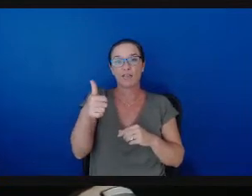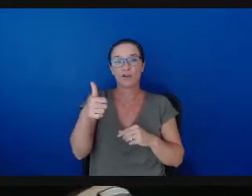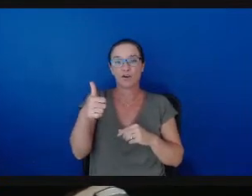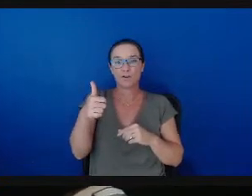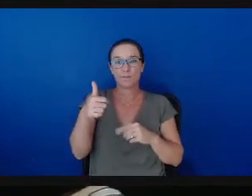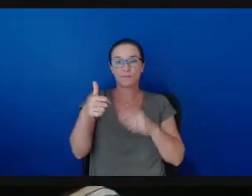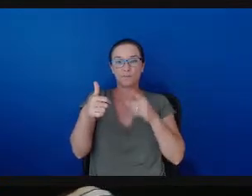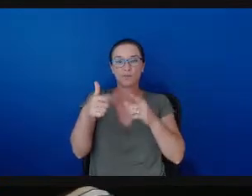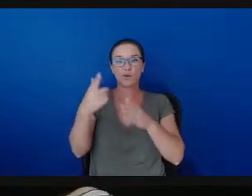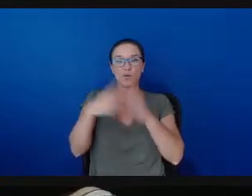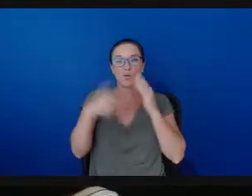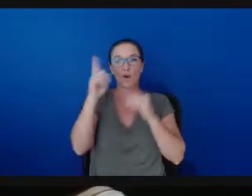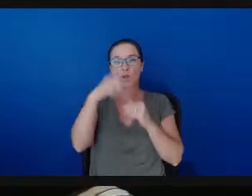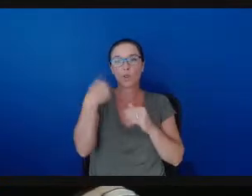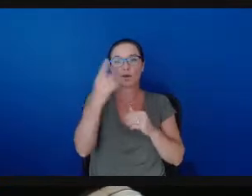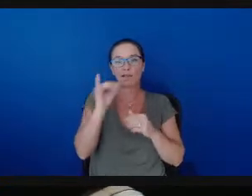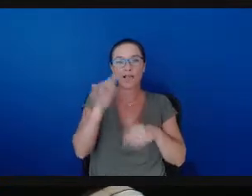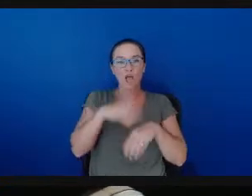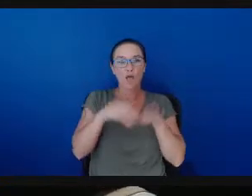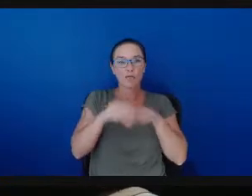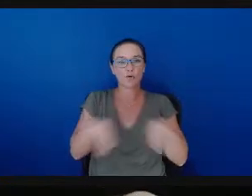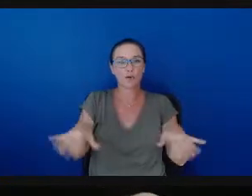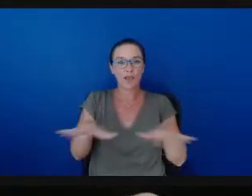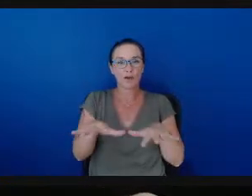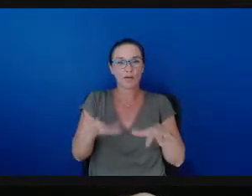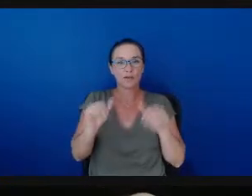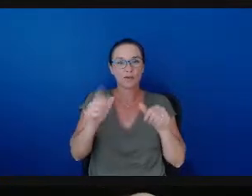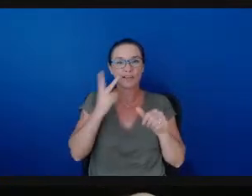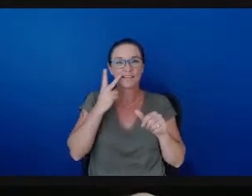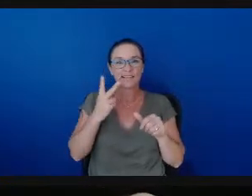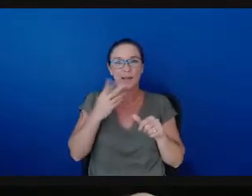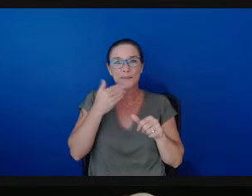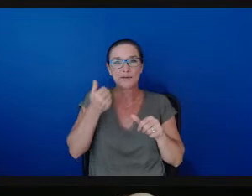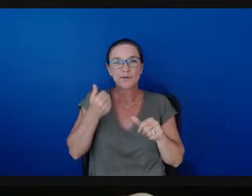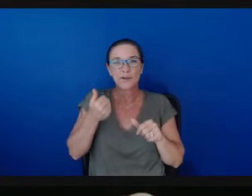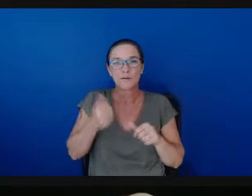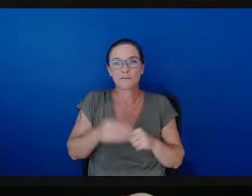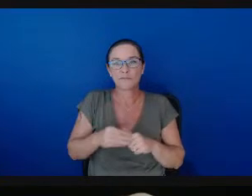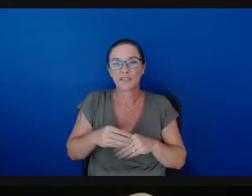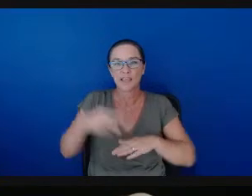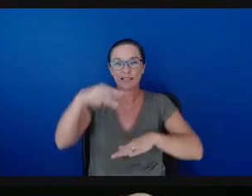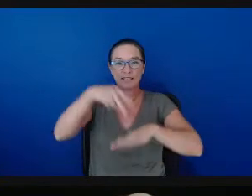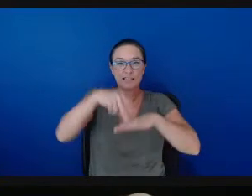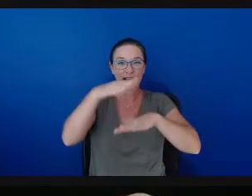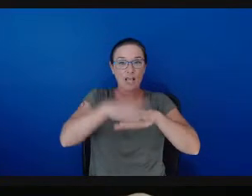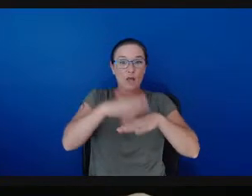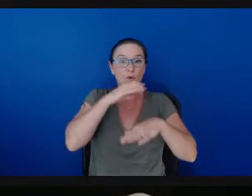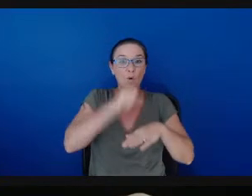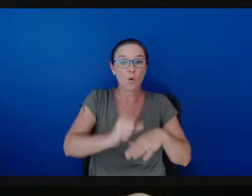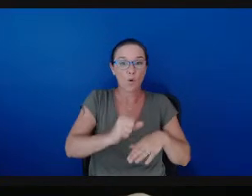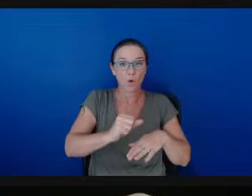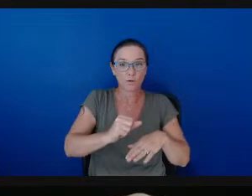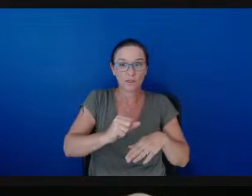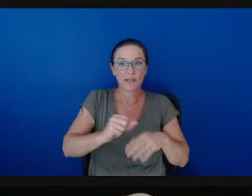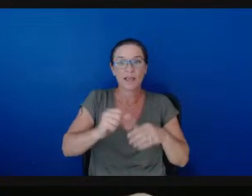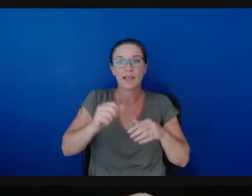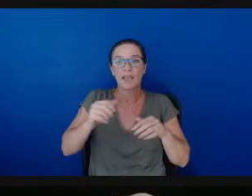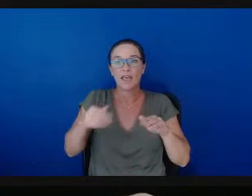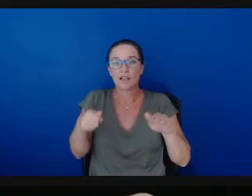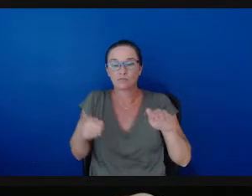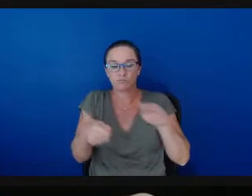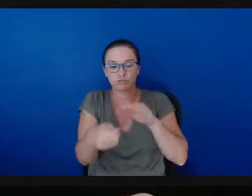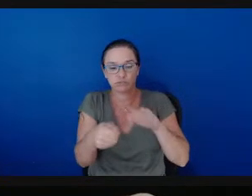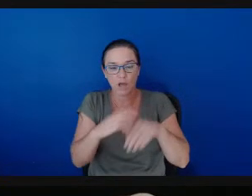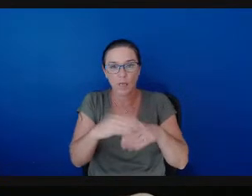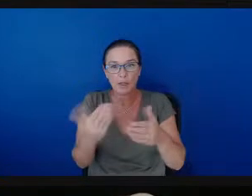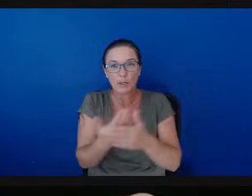ground. You see a little bit more easily where the geologist is standing on this old ground. Here's the actual edge of the new flow. You see this crack here.